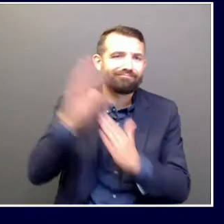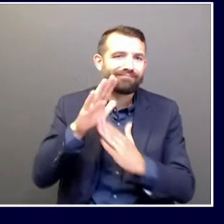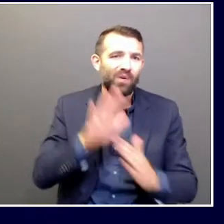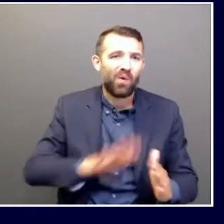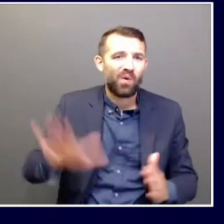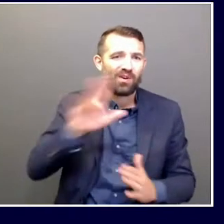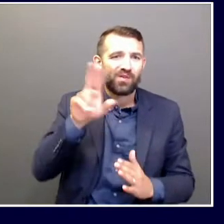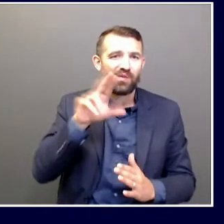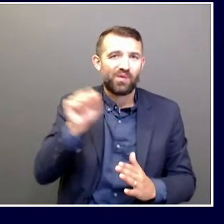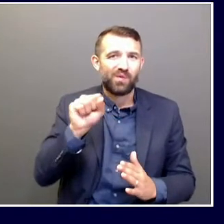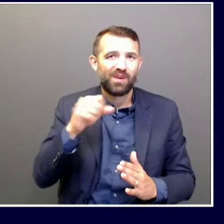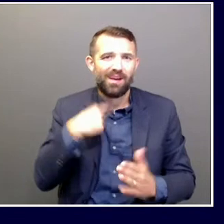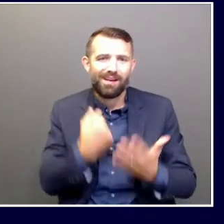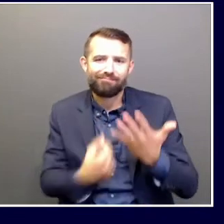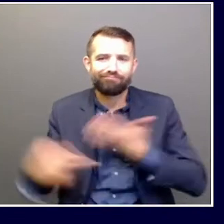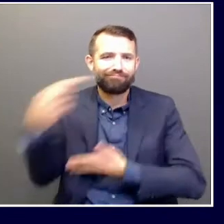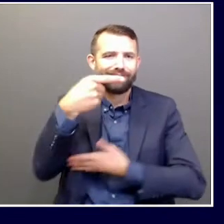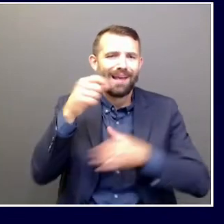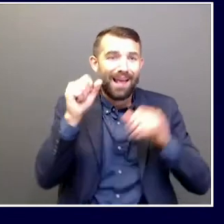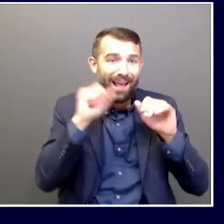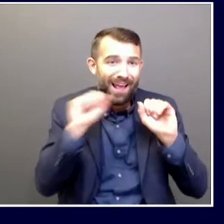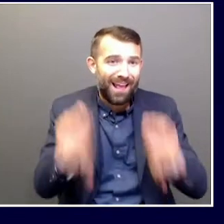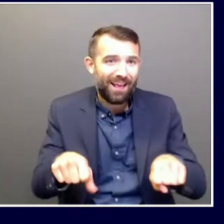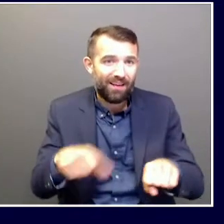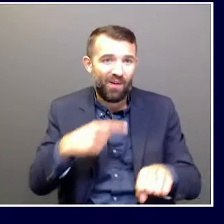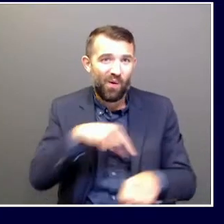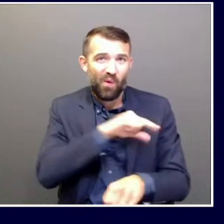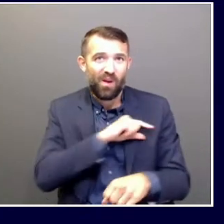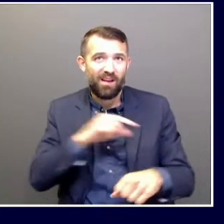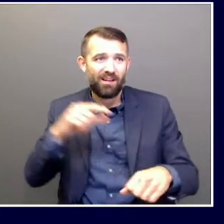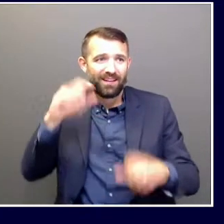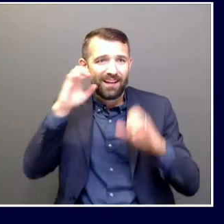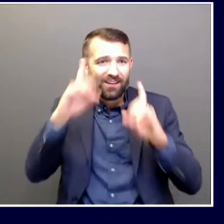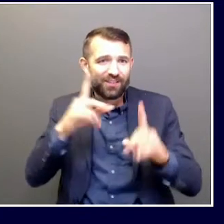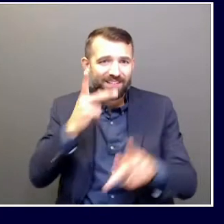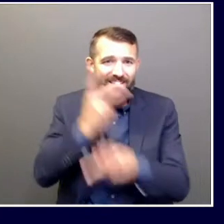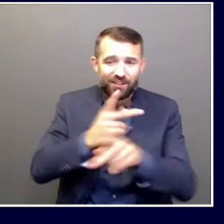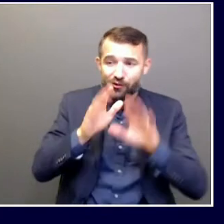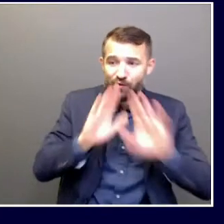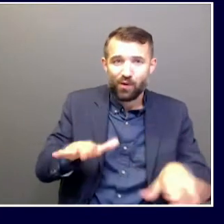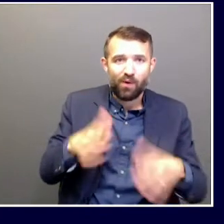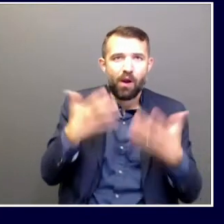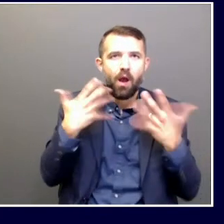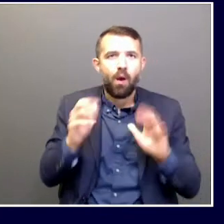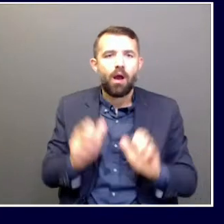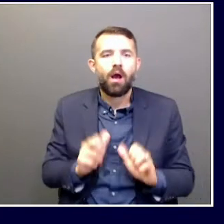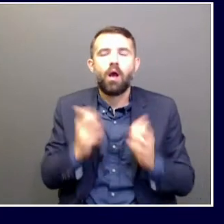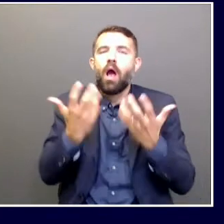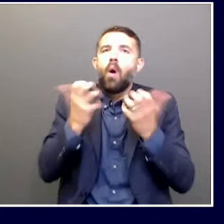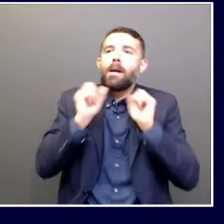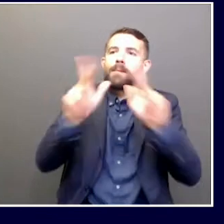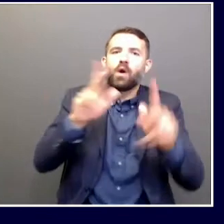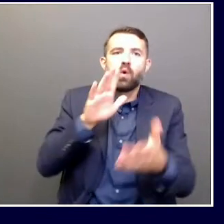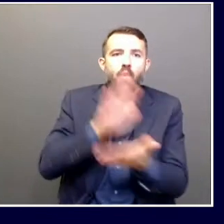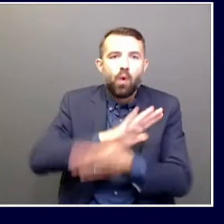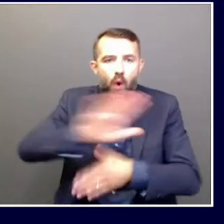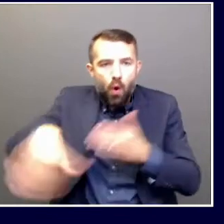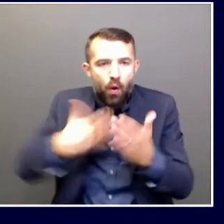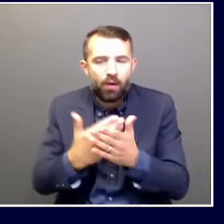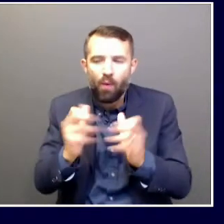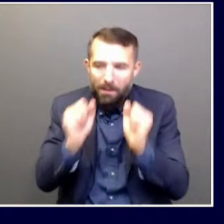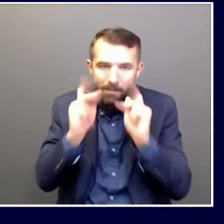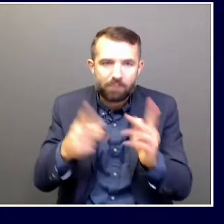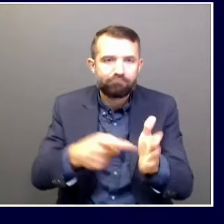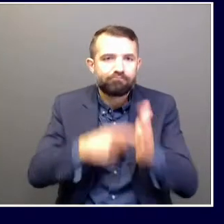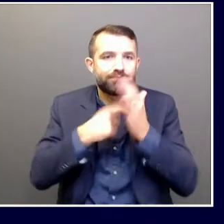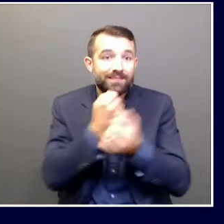a quality education. We want kids back in the classroom. We all do. They've got to be safe.